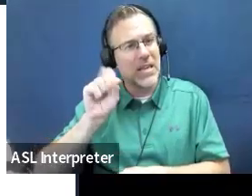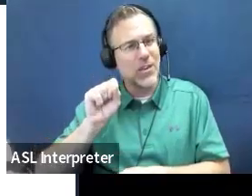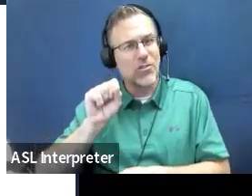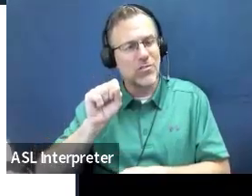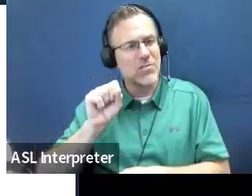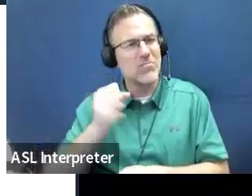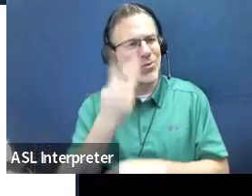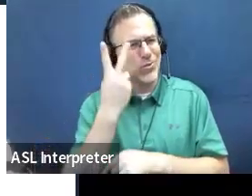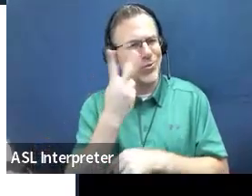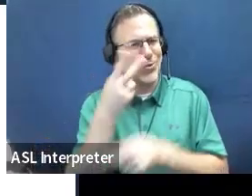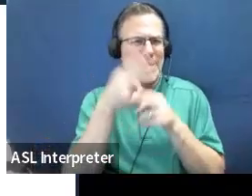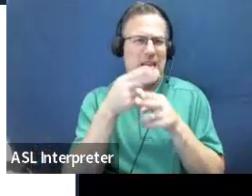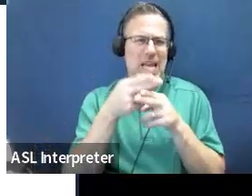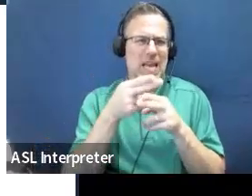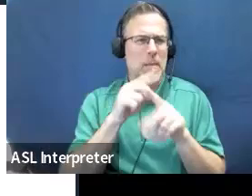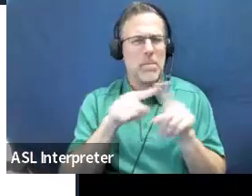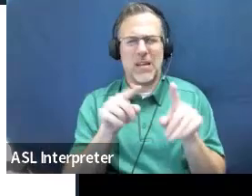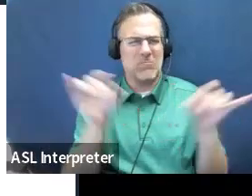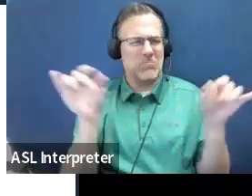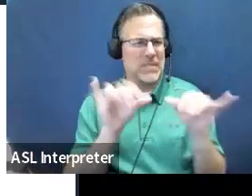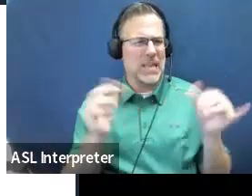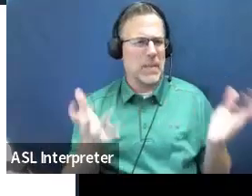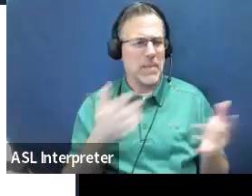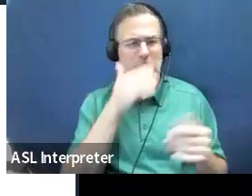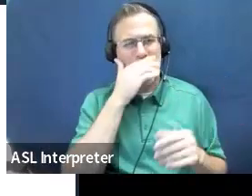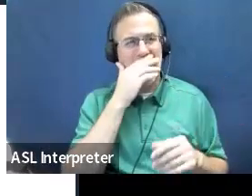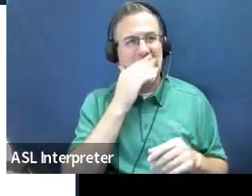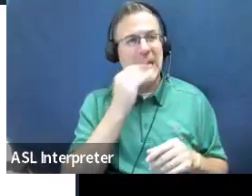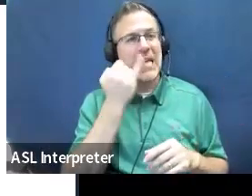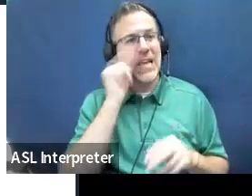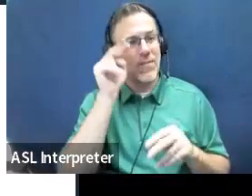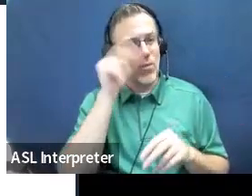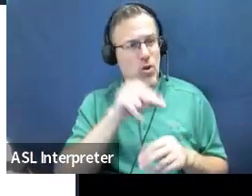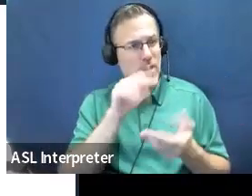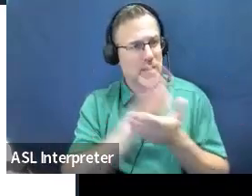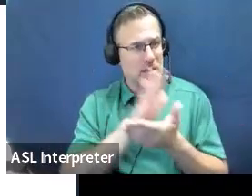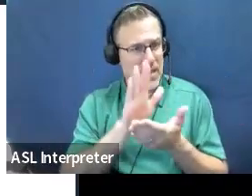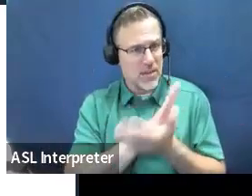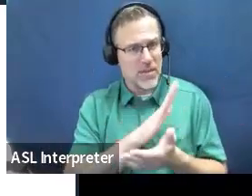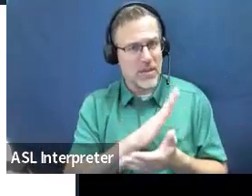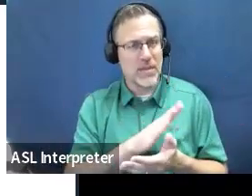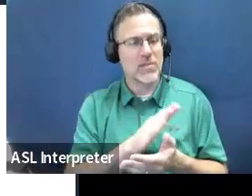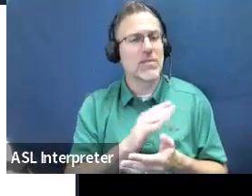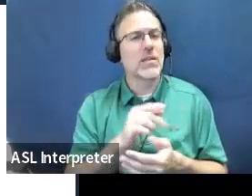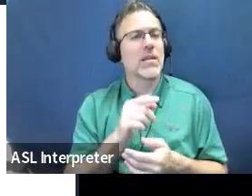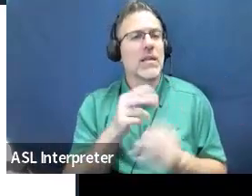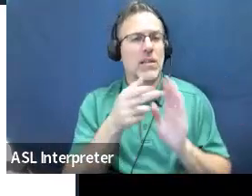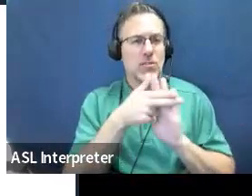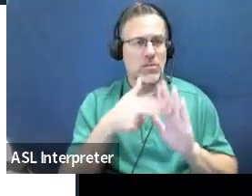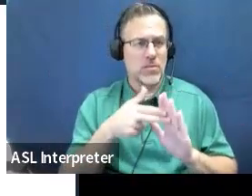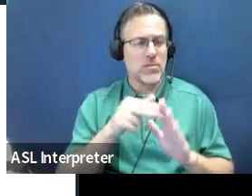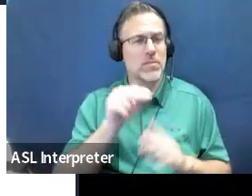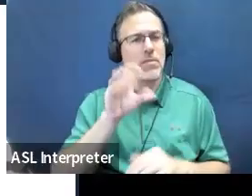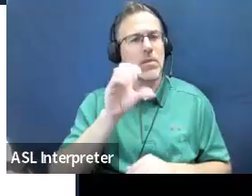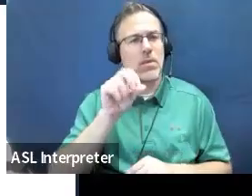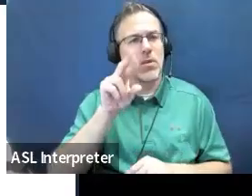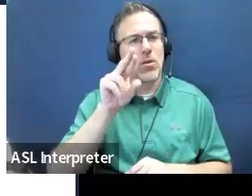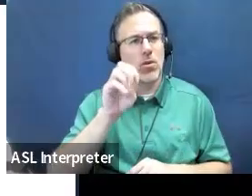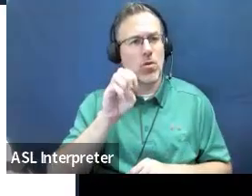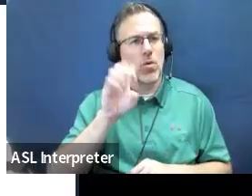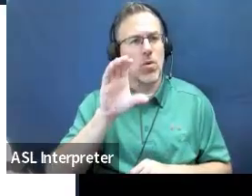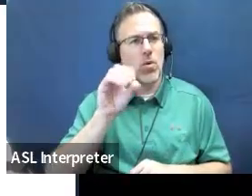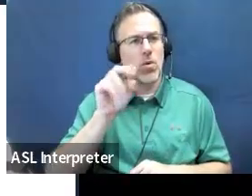So when you are looking for the document like that you want to click on, it's actually the one labeled core content connector